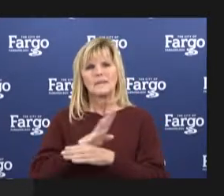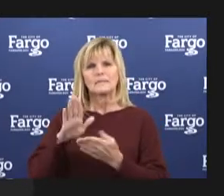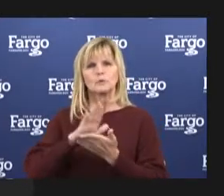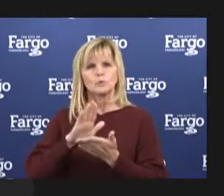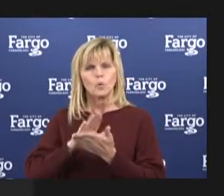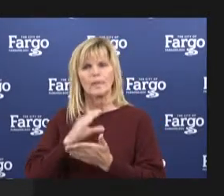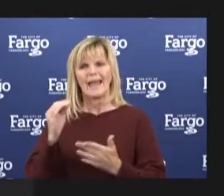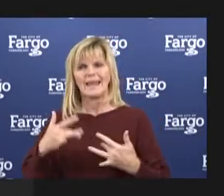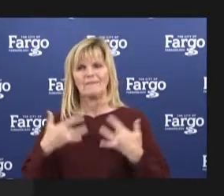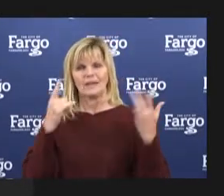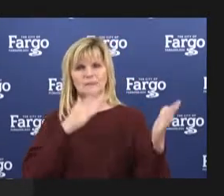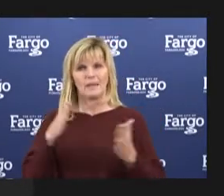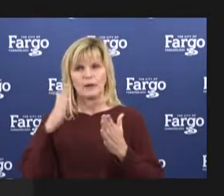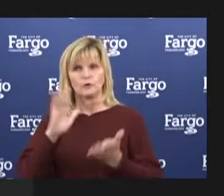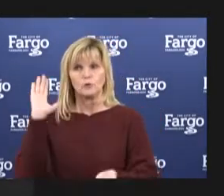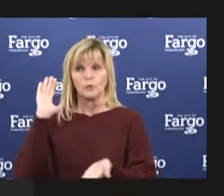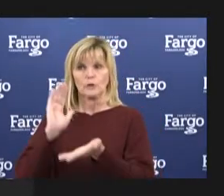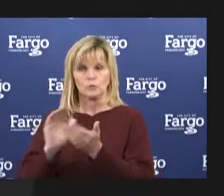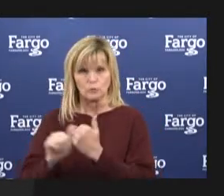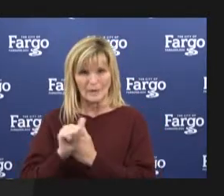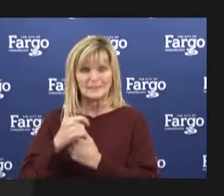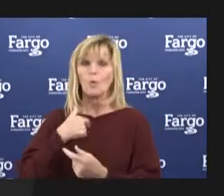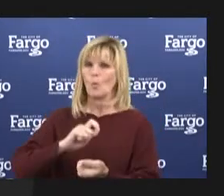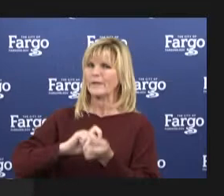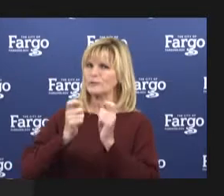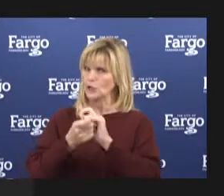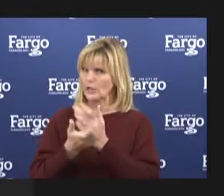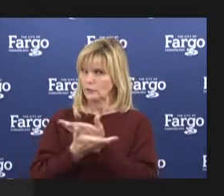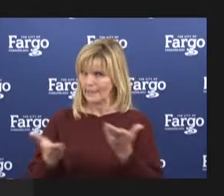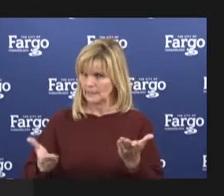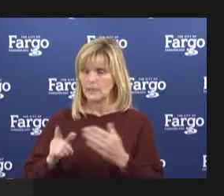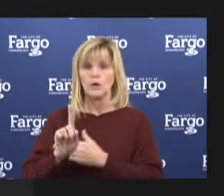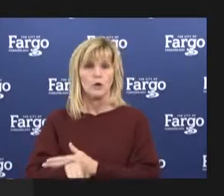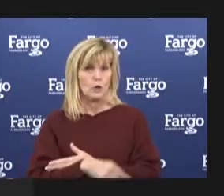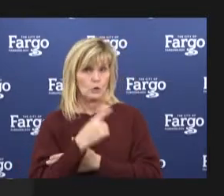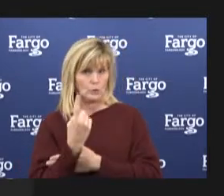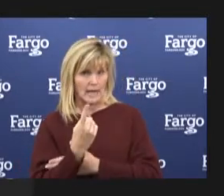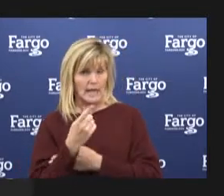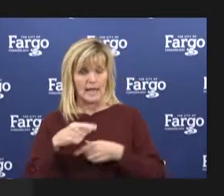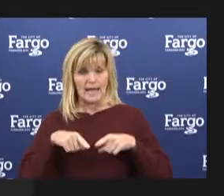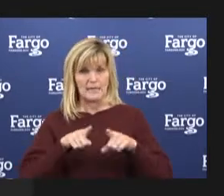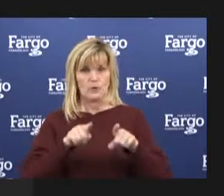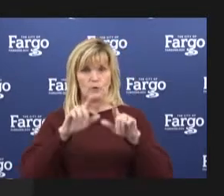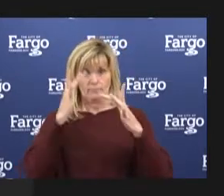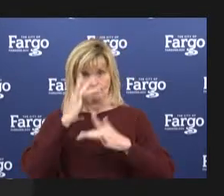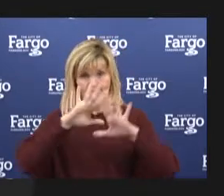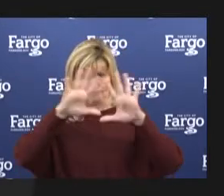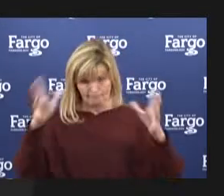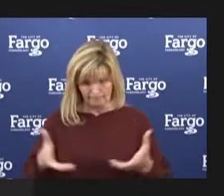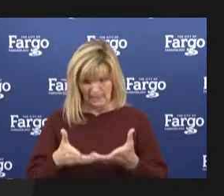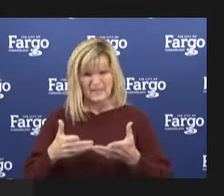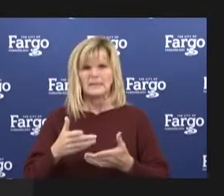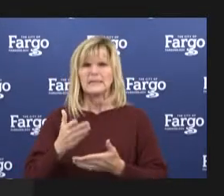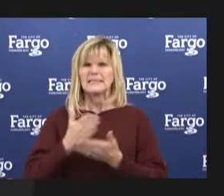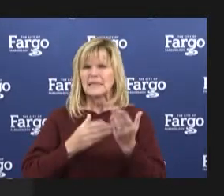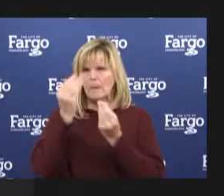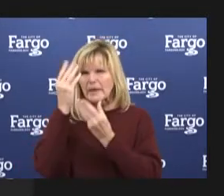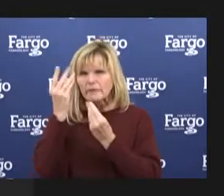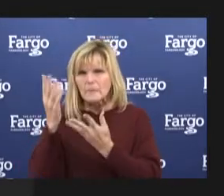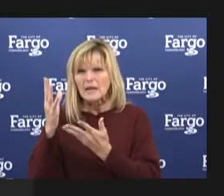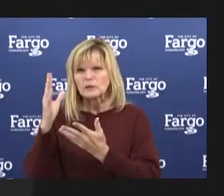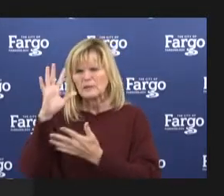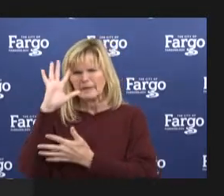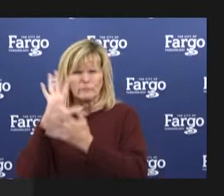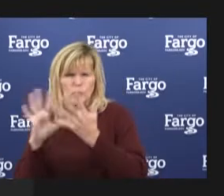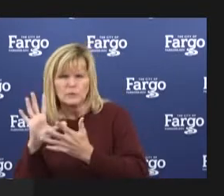planners in order to mitigate risk have changed. Today and throughout the pandemic, there has been some confusing messages and false information